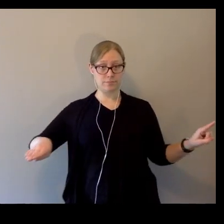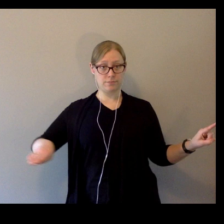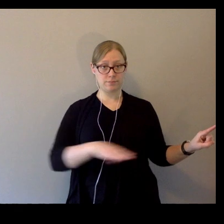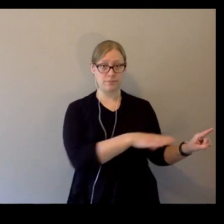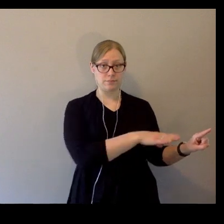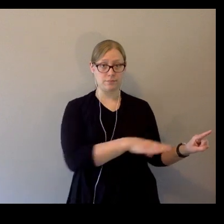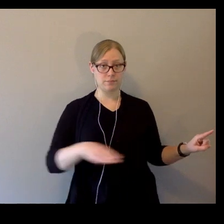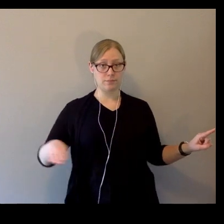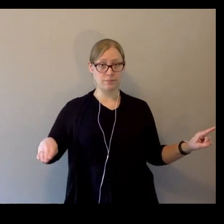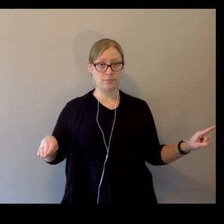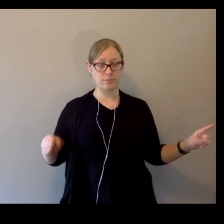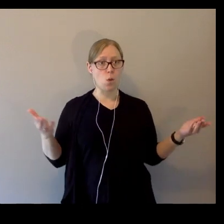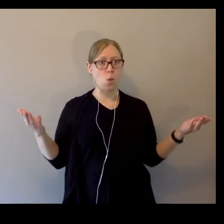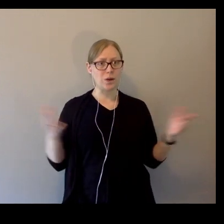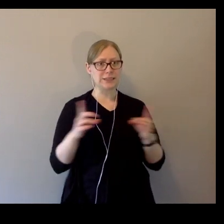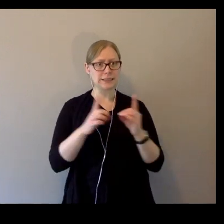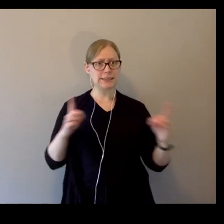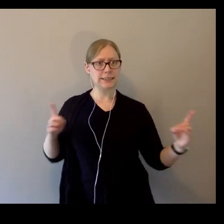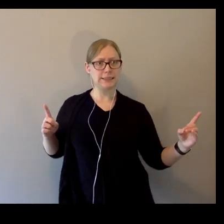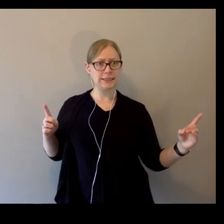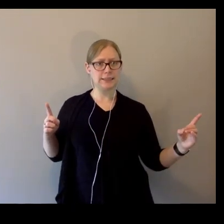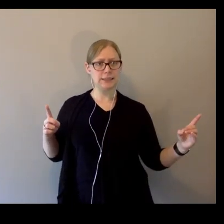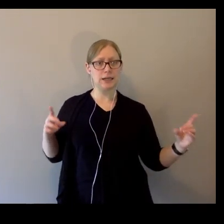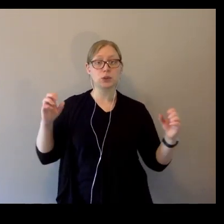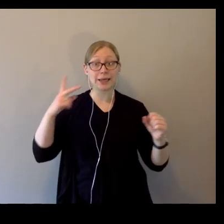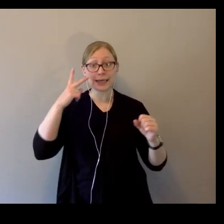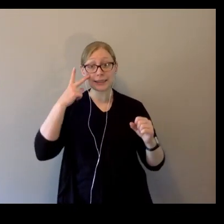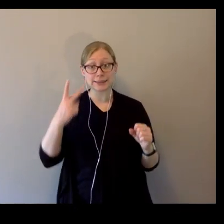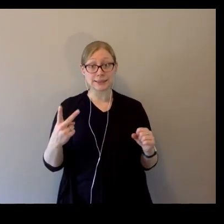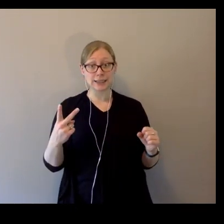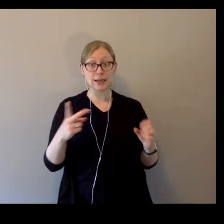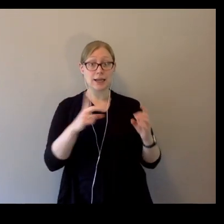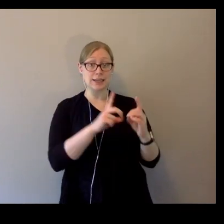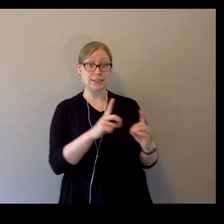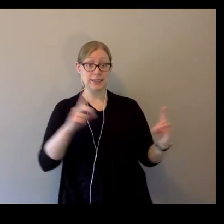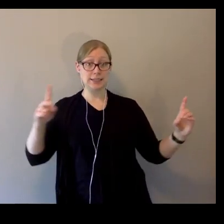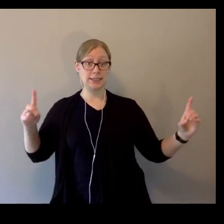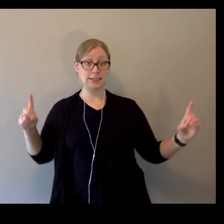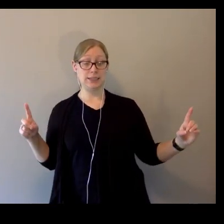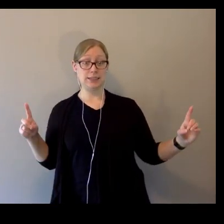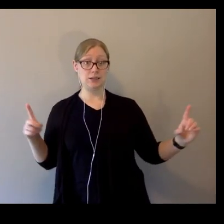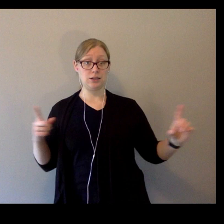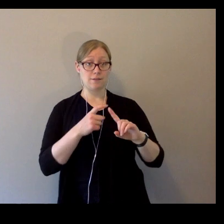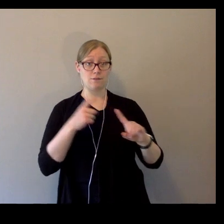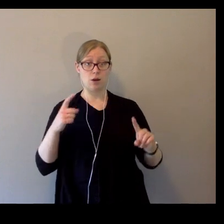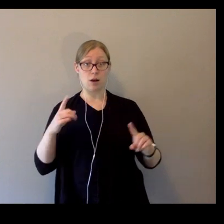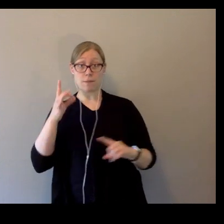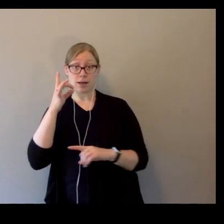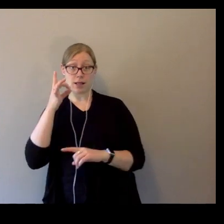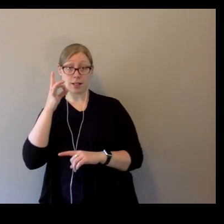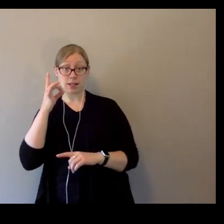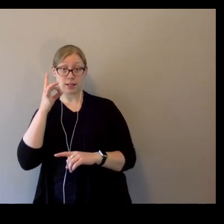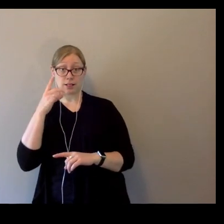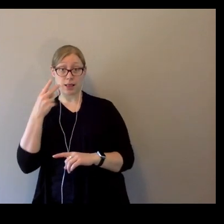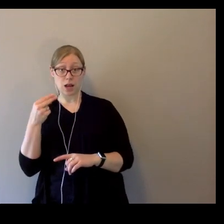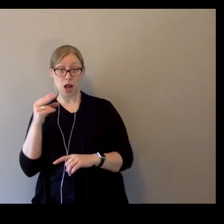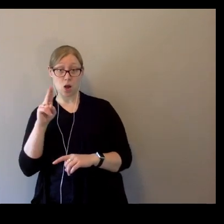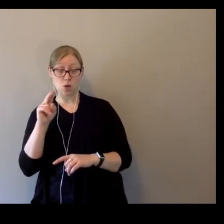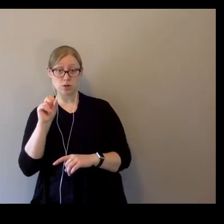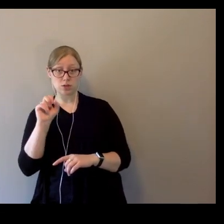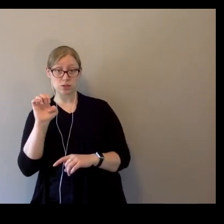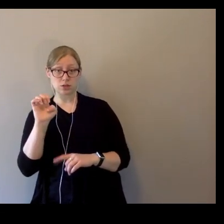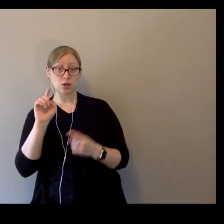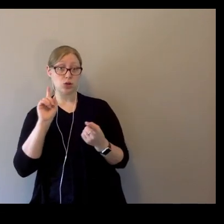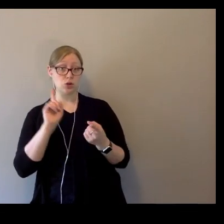can see that this distance right here, this distance from, the lighthouse to the